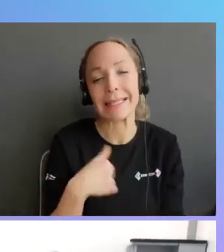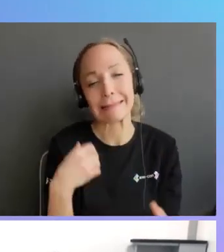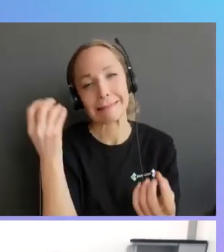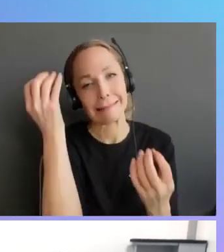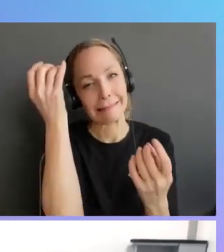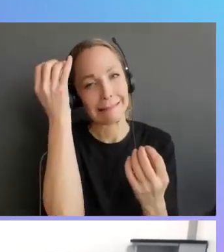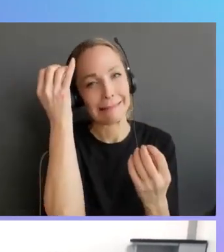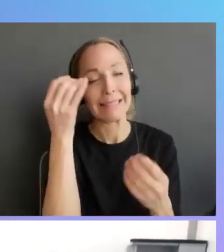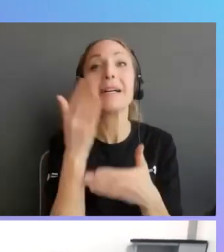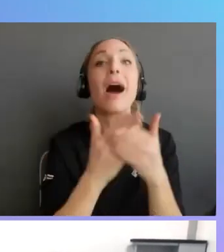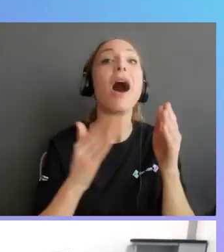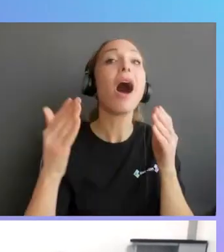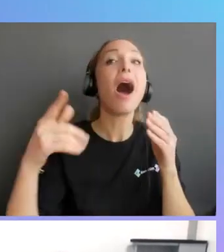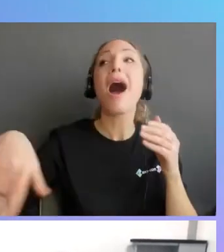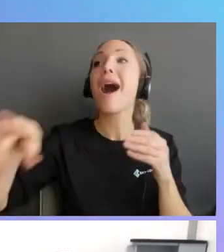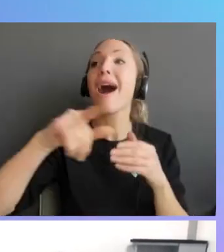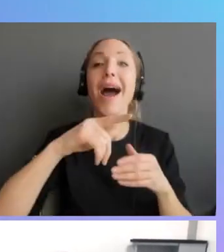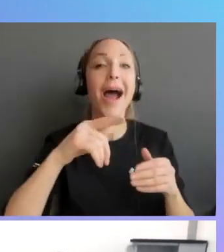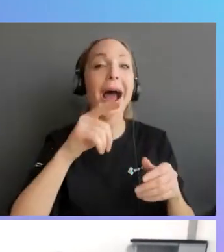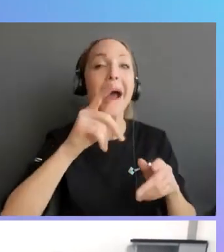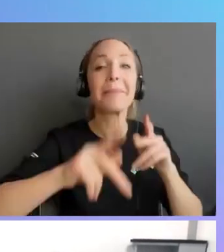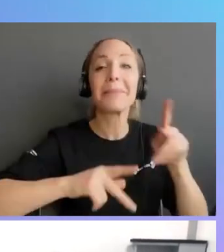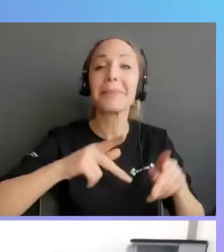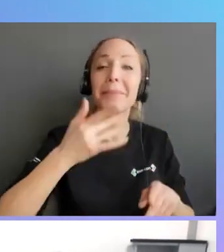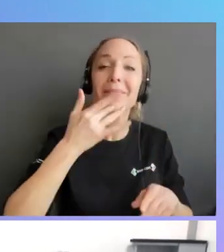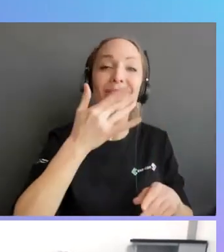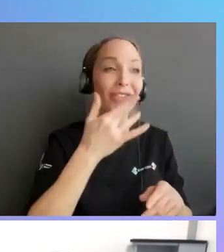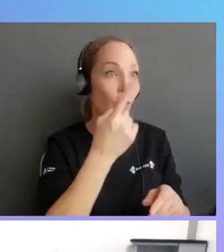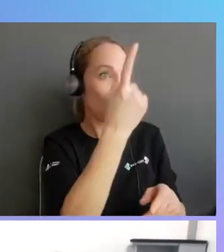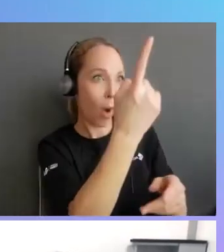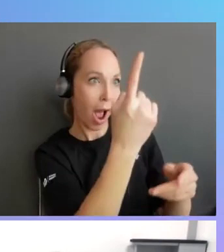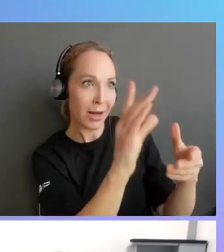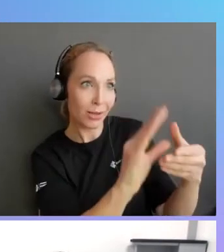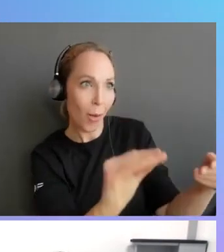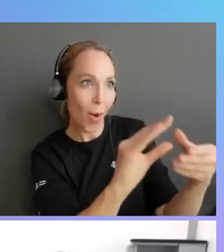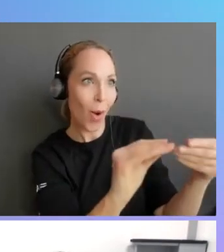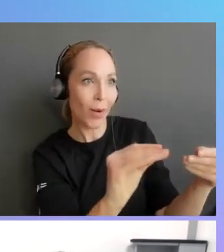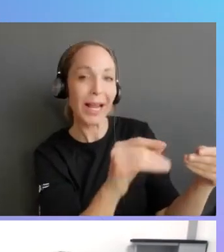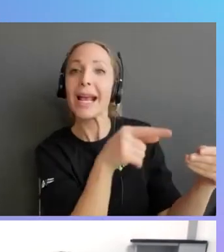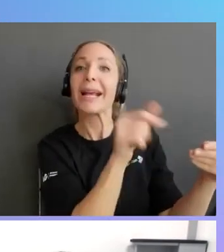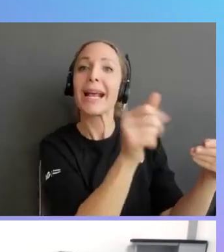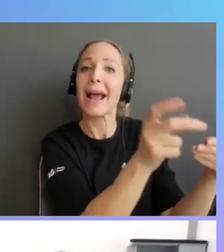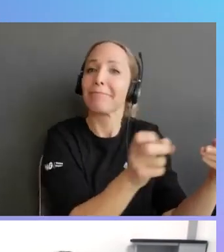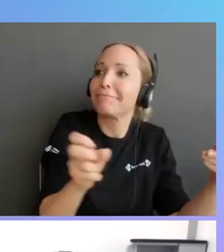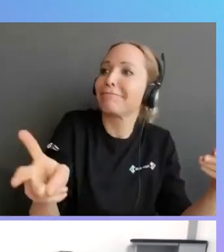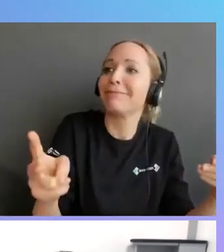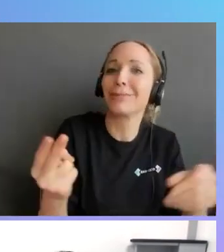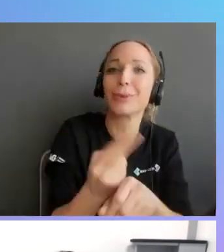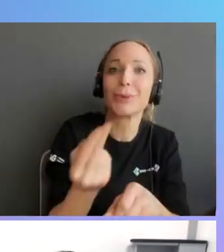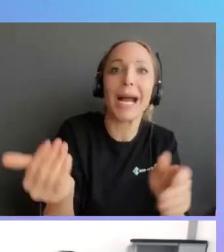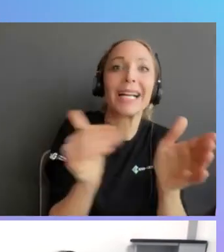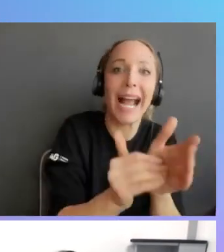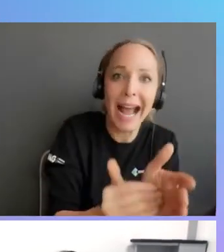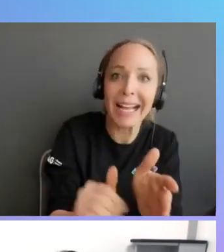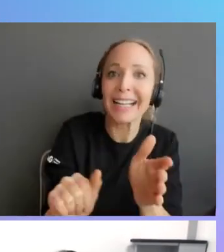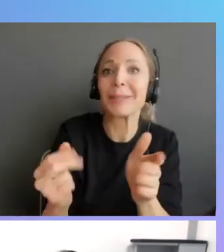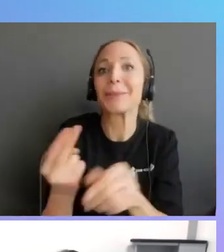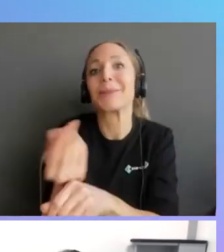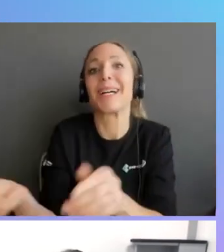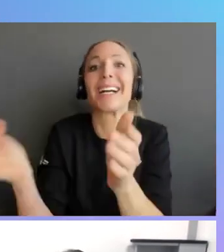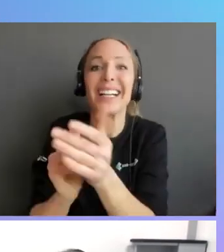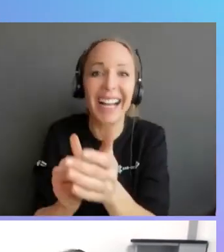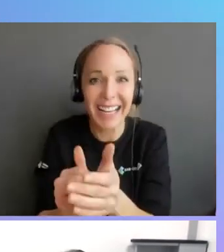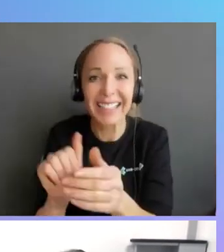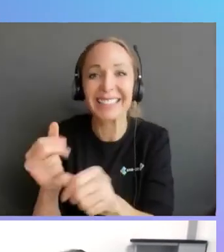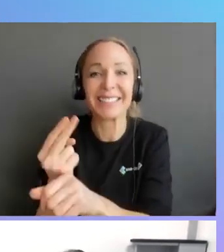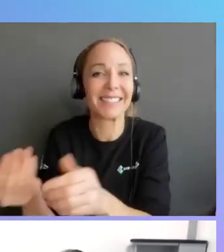the organization. I'm going to say that that's not necessarily what we're talking about here. Here we're